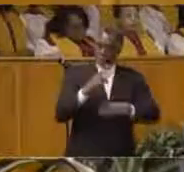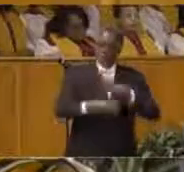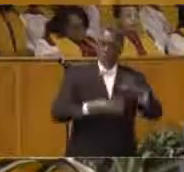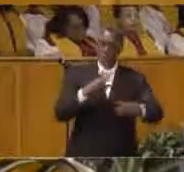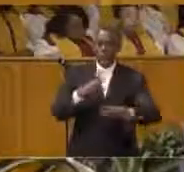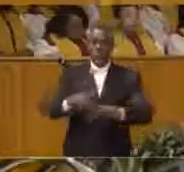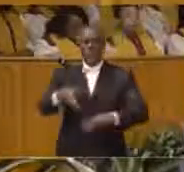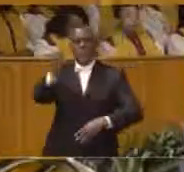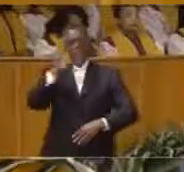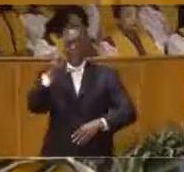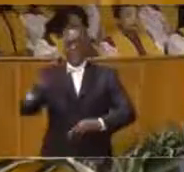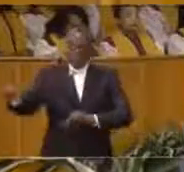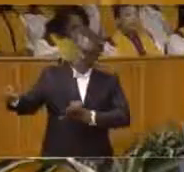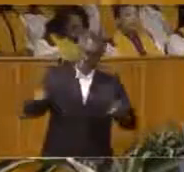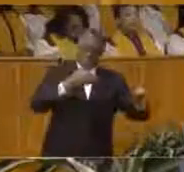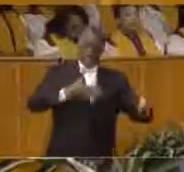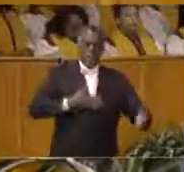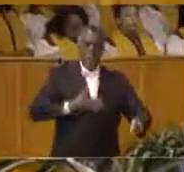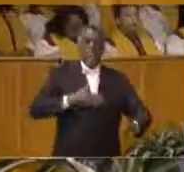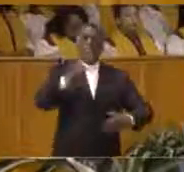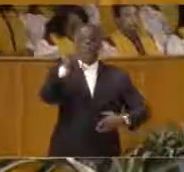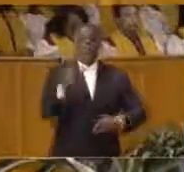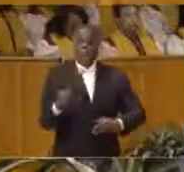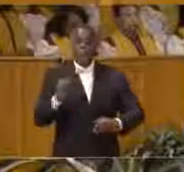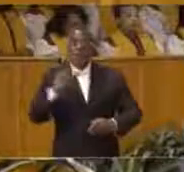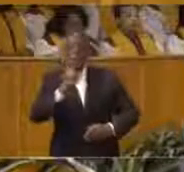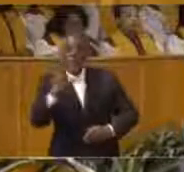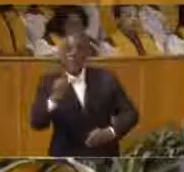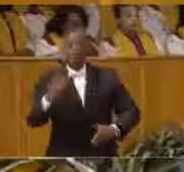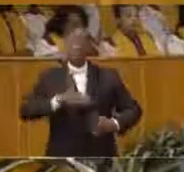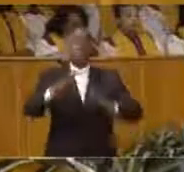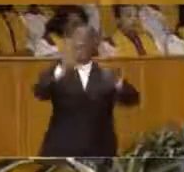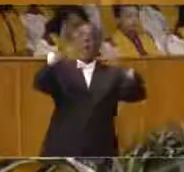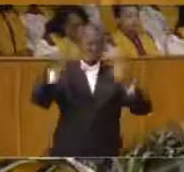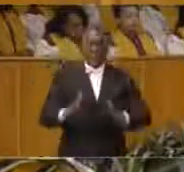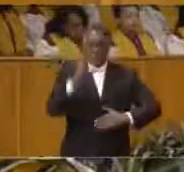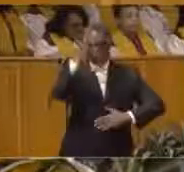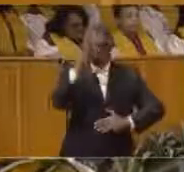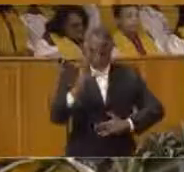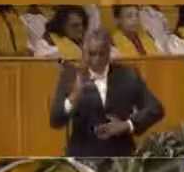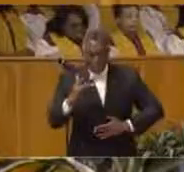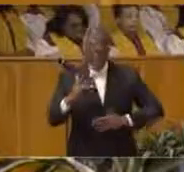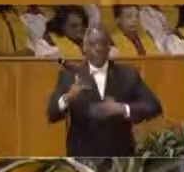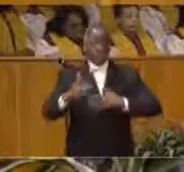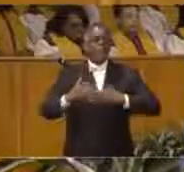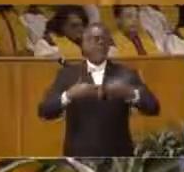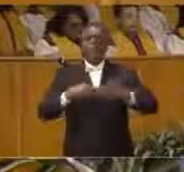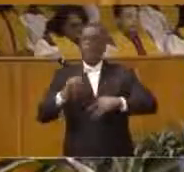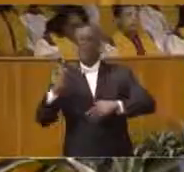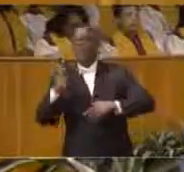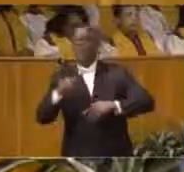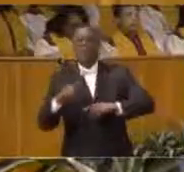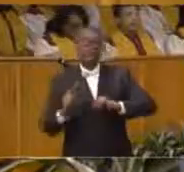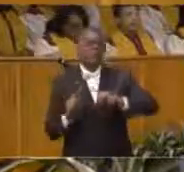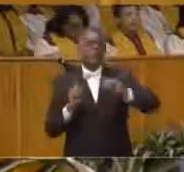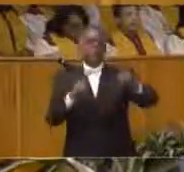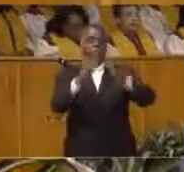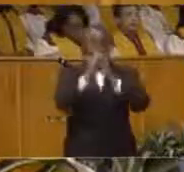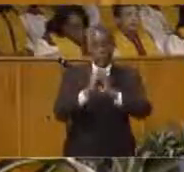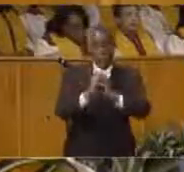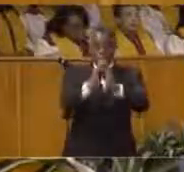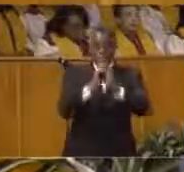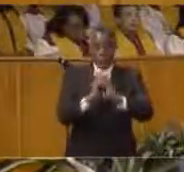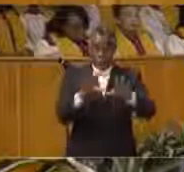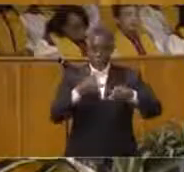Malachi: bring my tithe to my house. So that wherever you go to worship, wherever you go